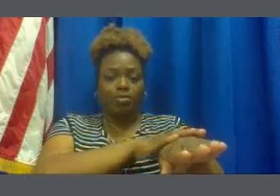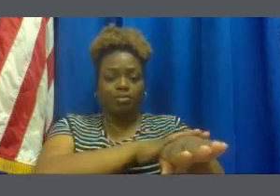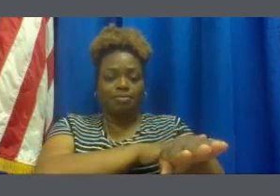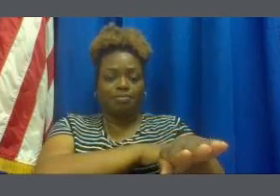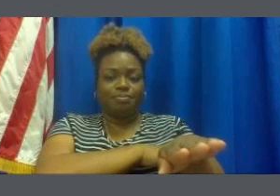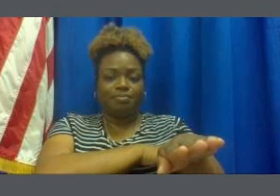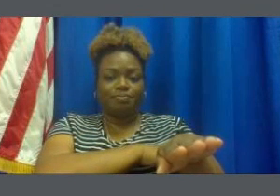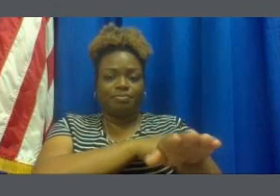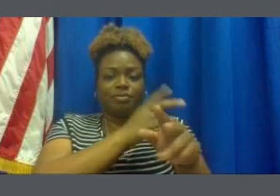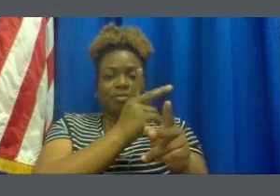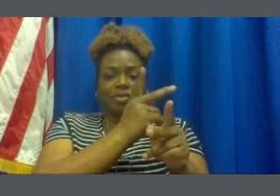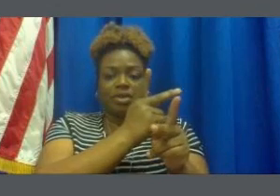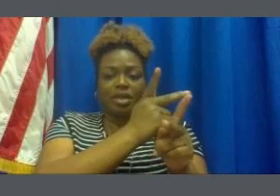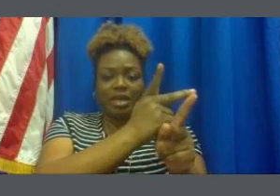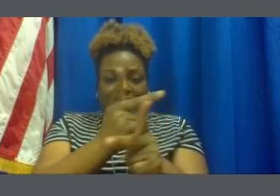Slowly.